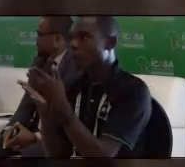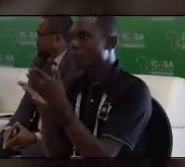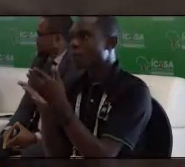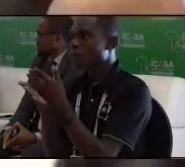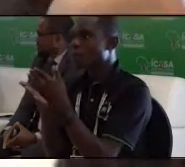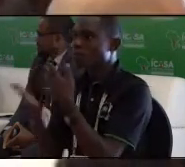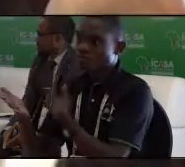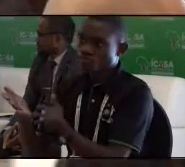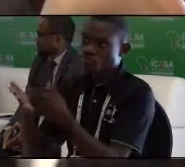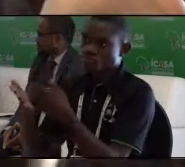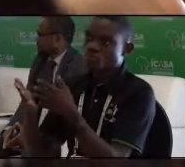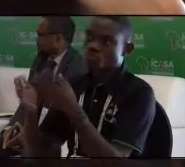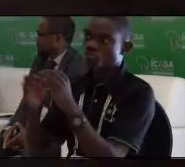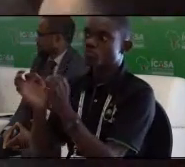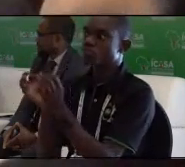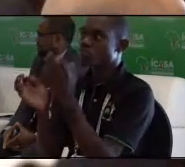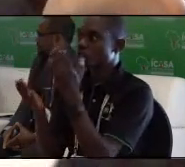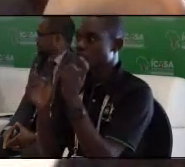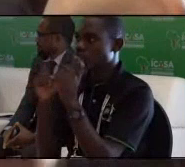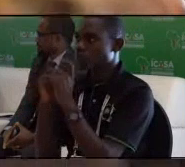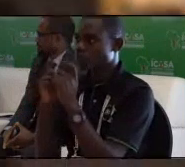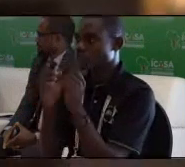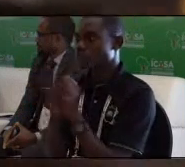accepting the blood base. And what we did